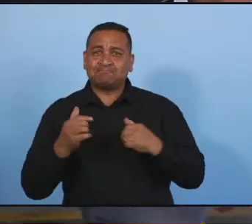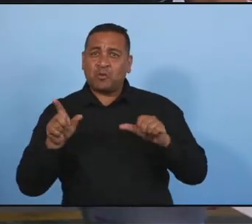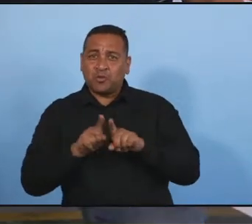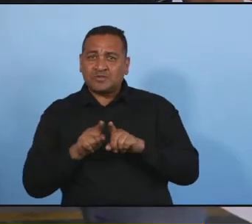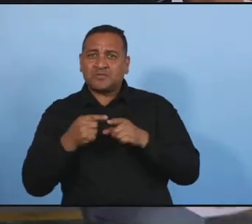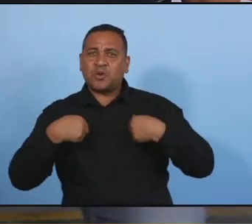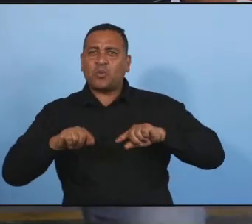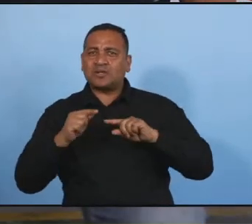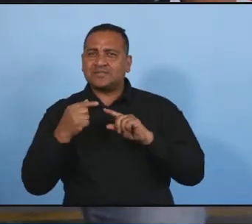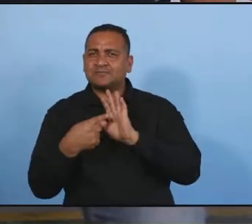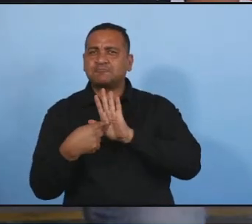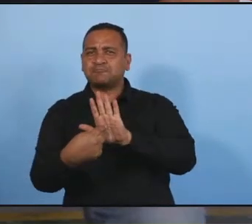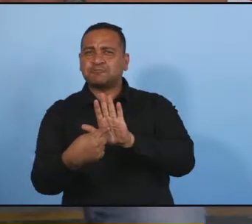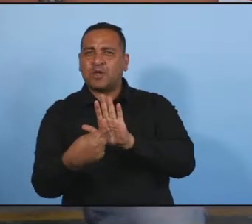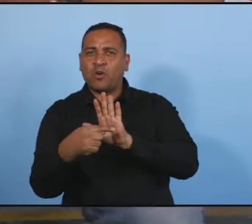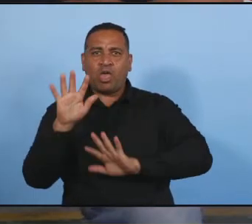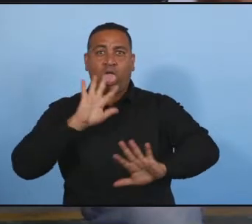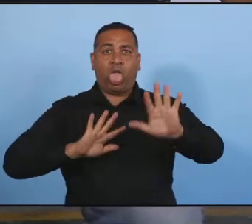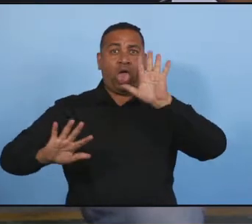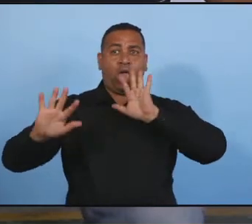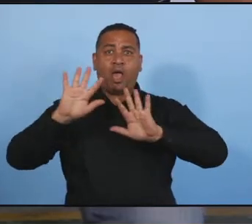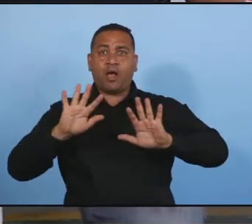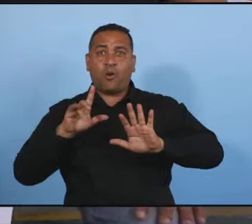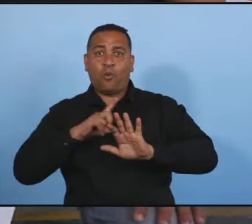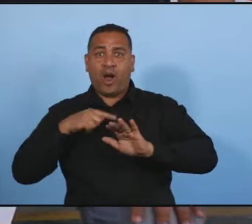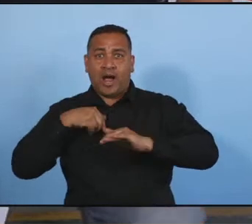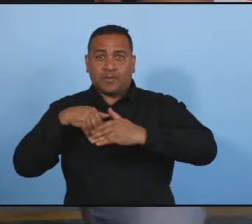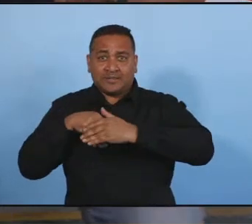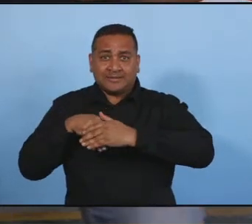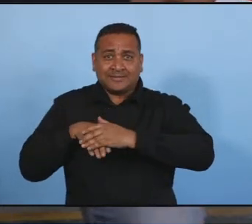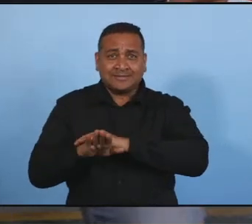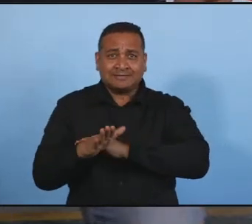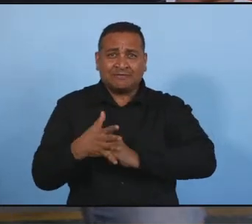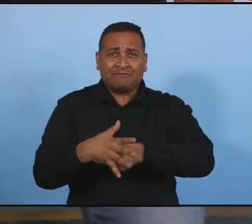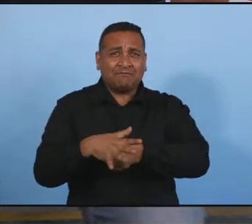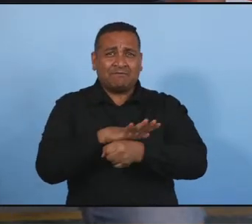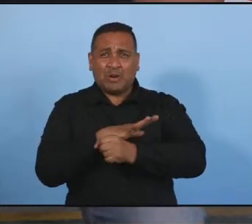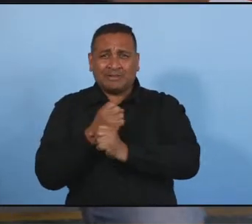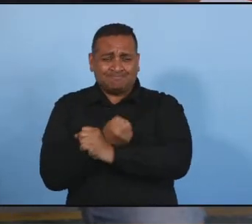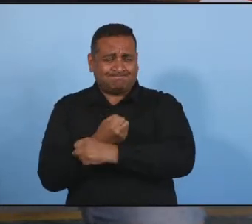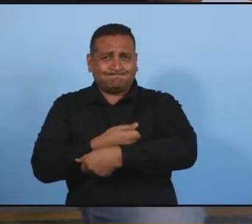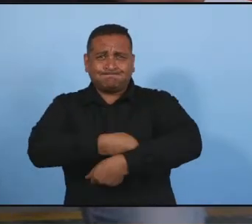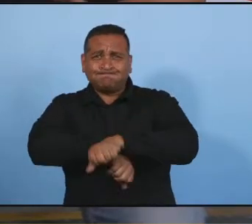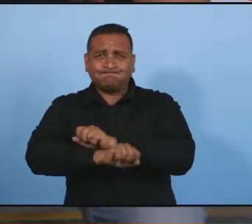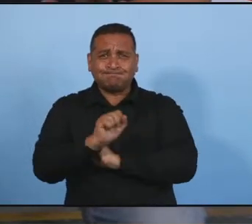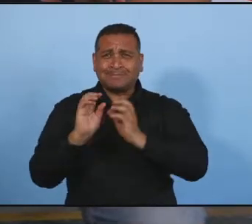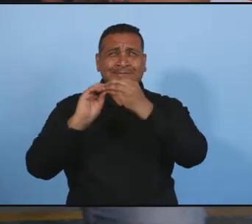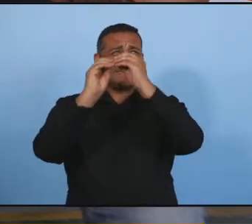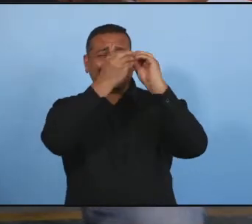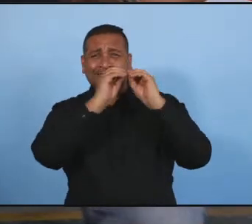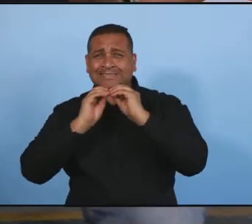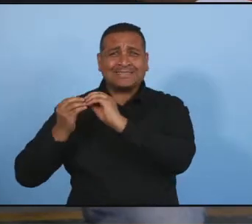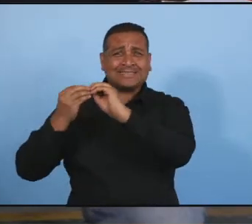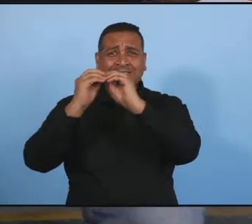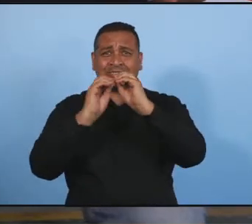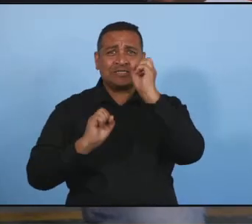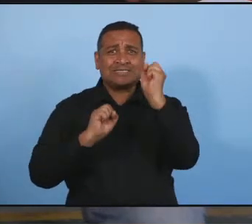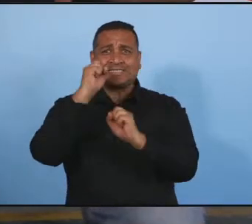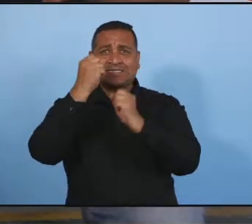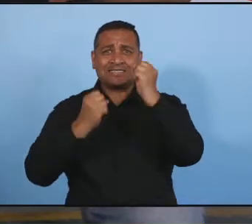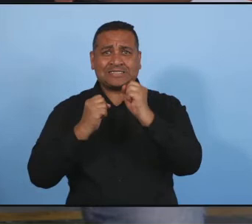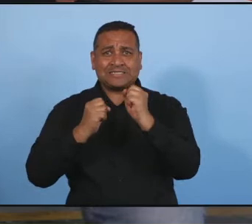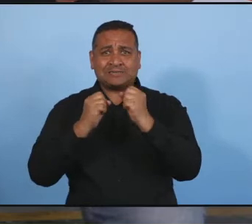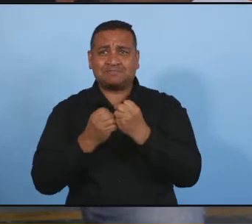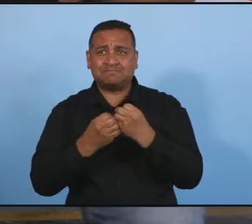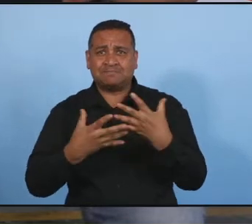storm, because when we walked in, it is just a full-on fledged, really a workshop, because that is exactly what Wingfield, the campus here